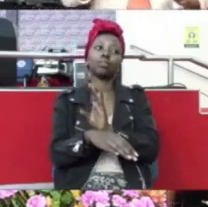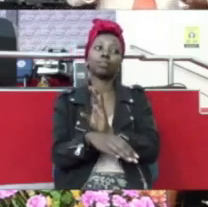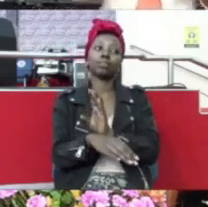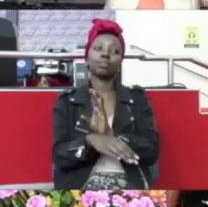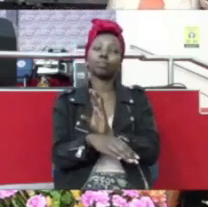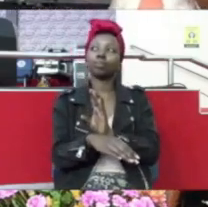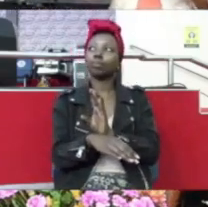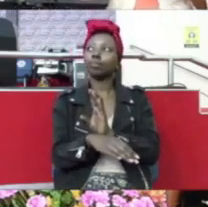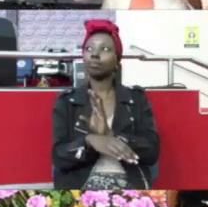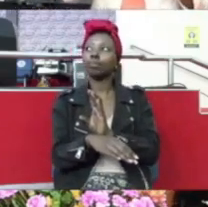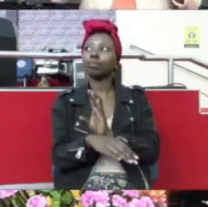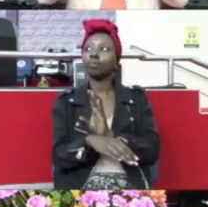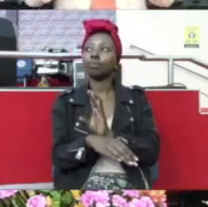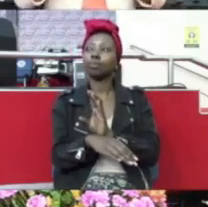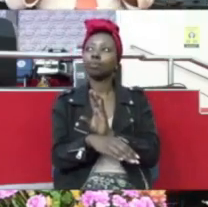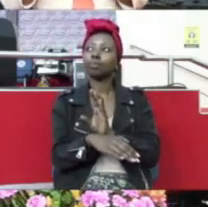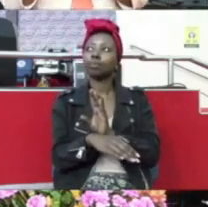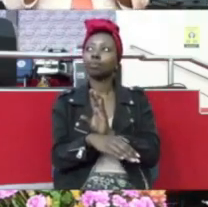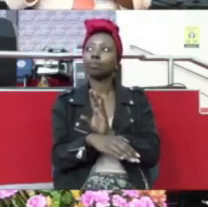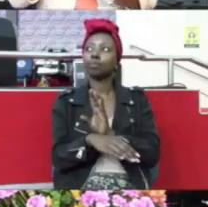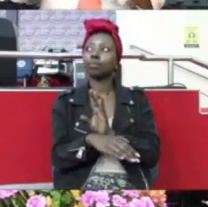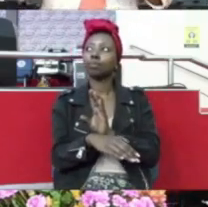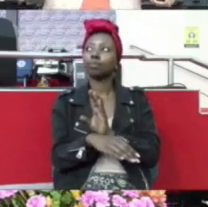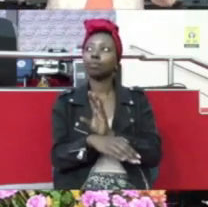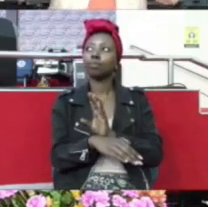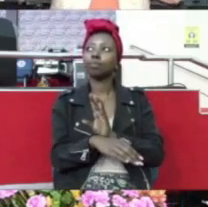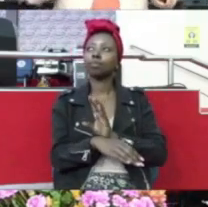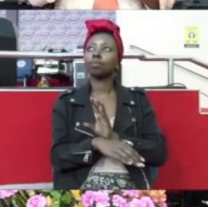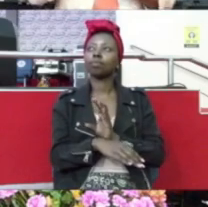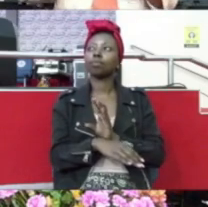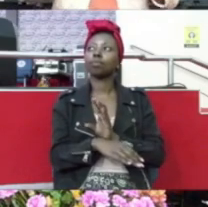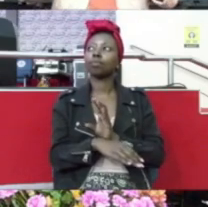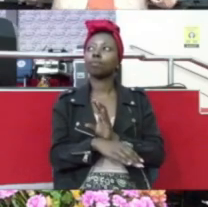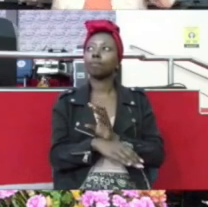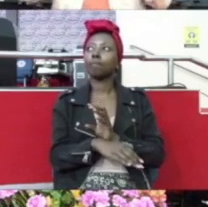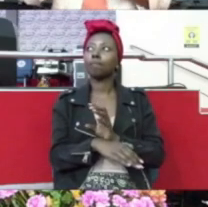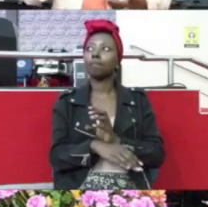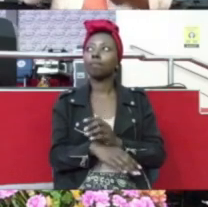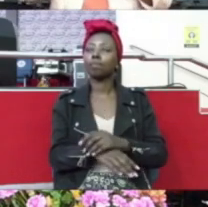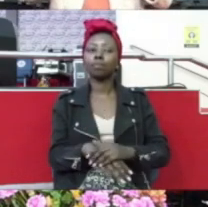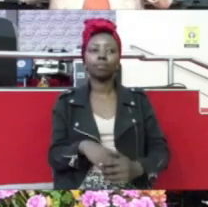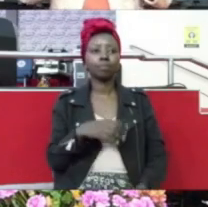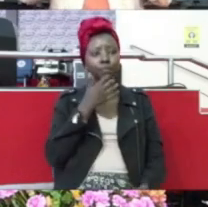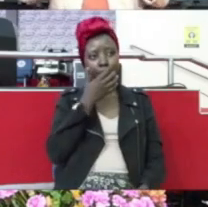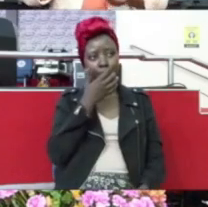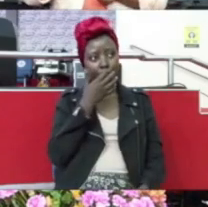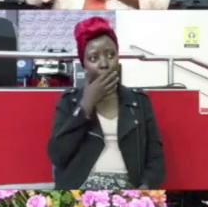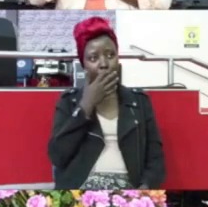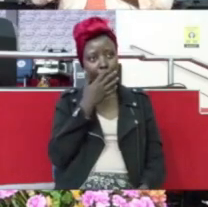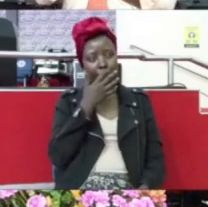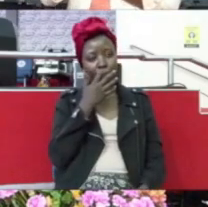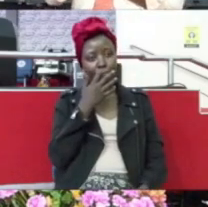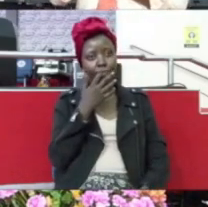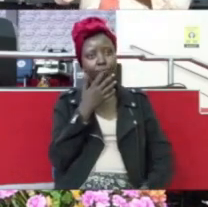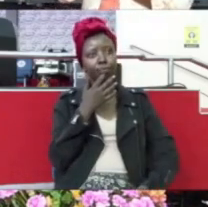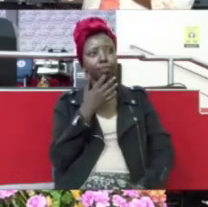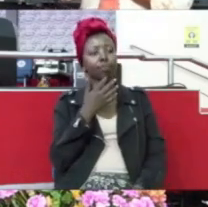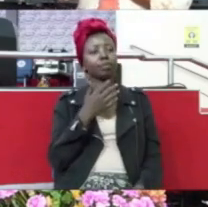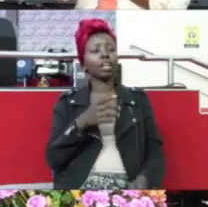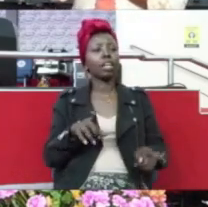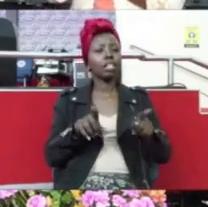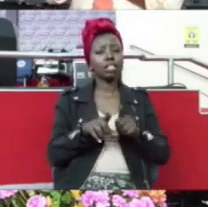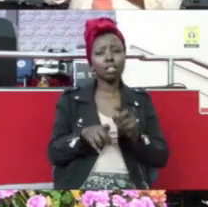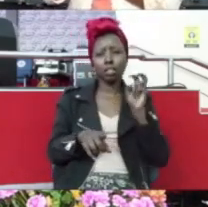kutoa mazao ya kwanza kutoka ukulima na mazao yao. We also see